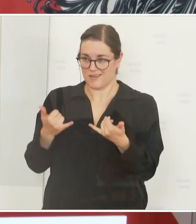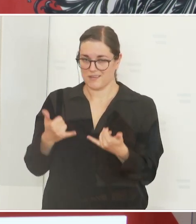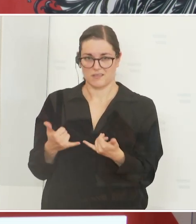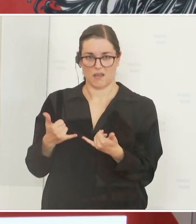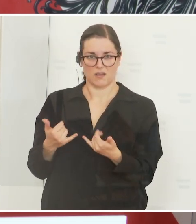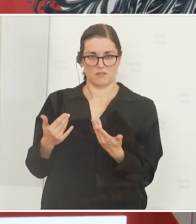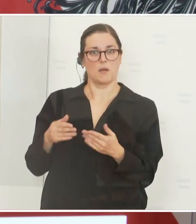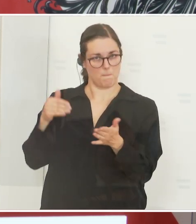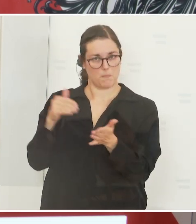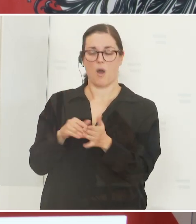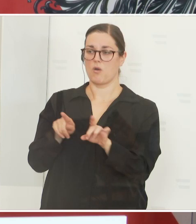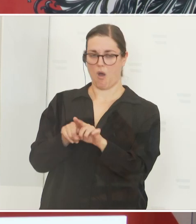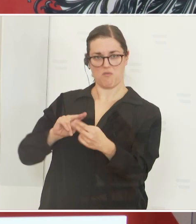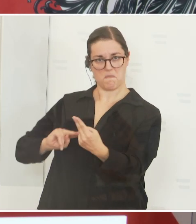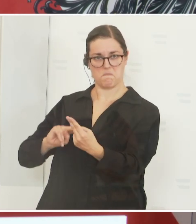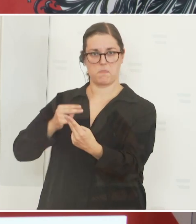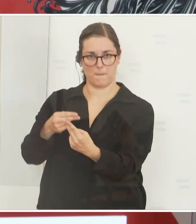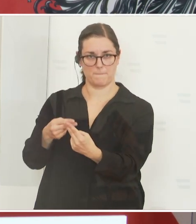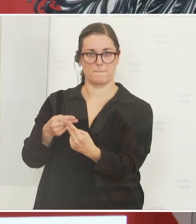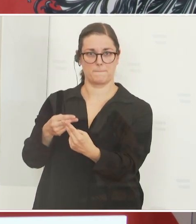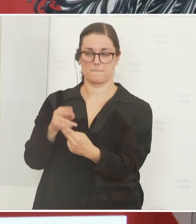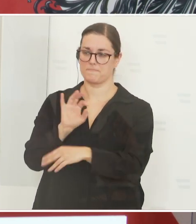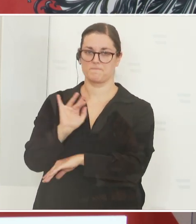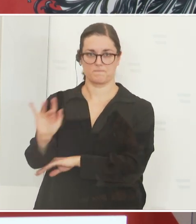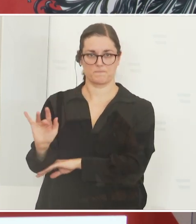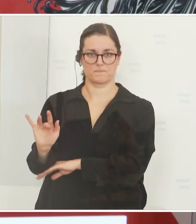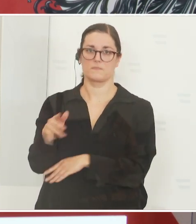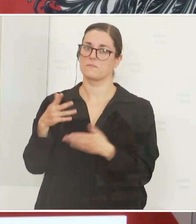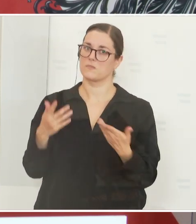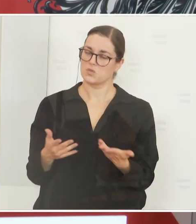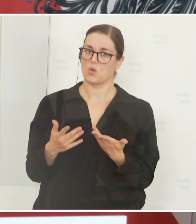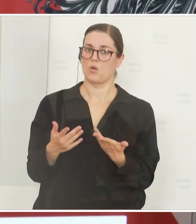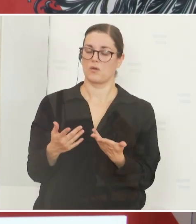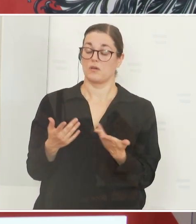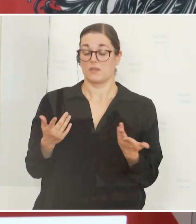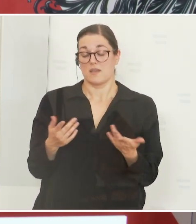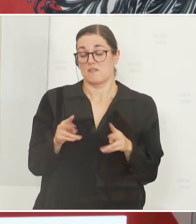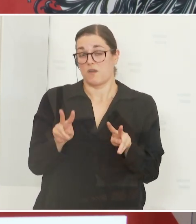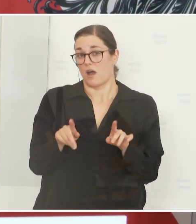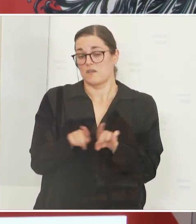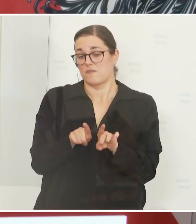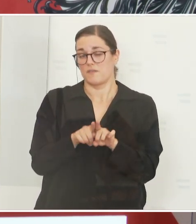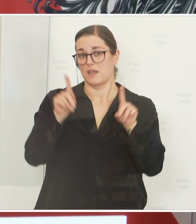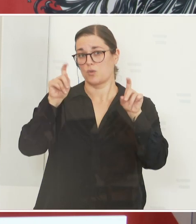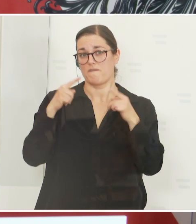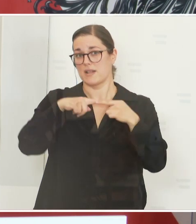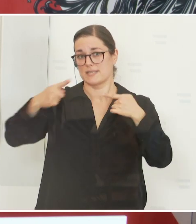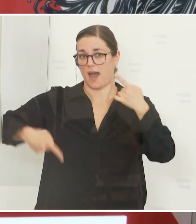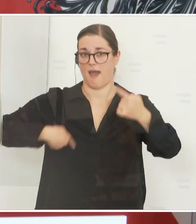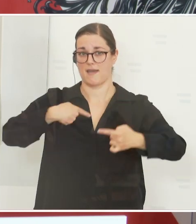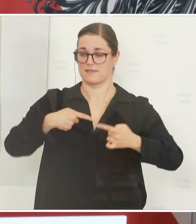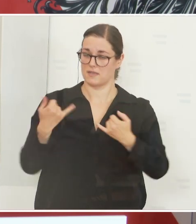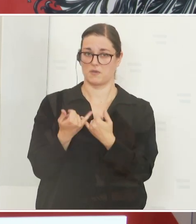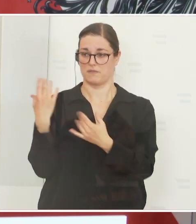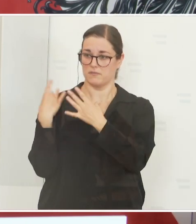go unanswered by the European Union, that this will increase and accelerate the vicious circle they're in. But on the other